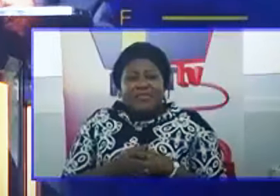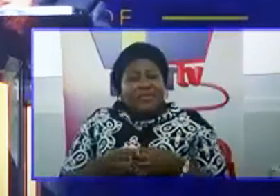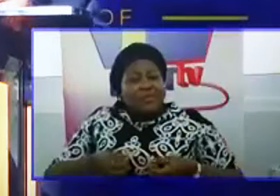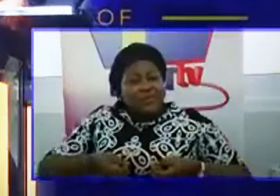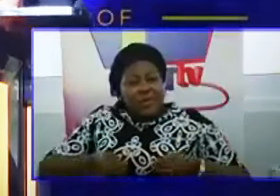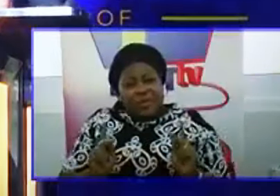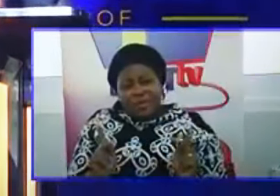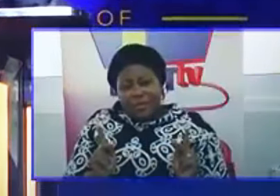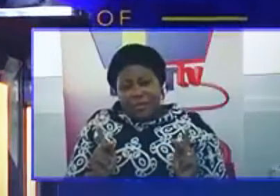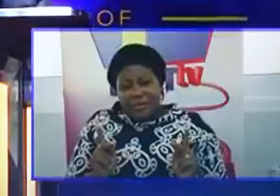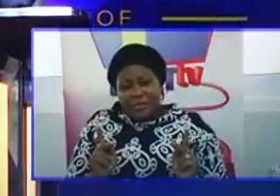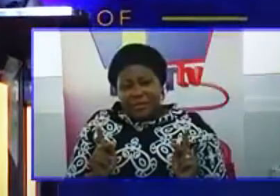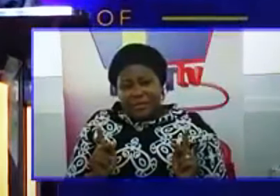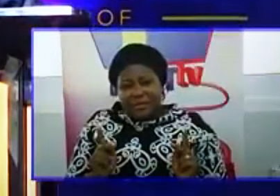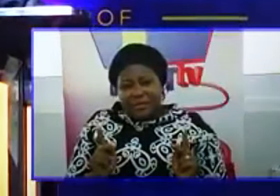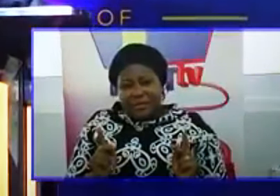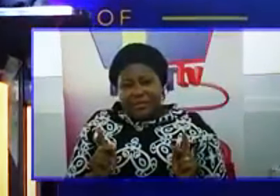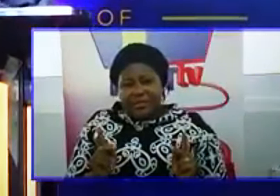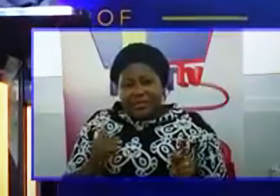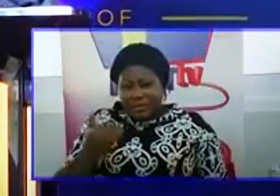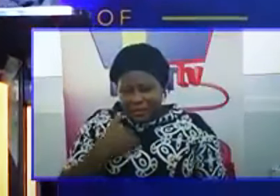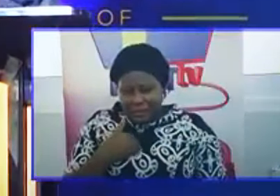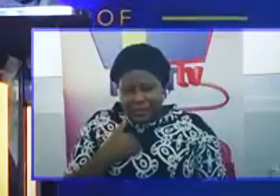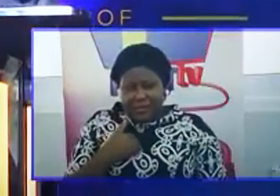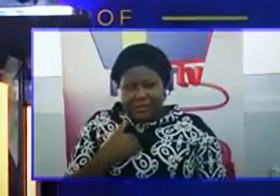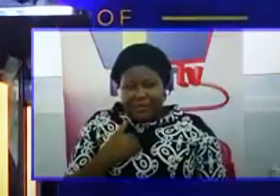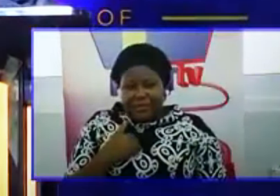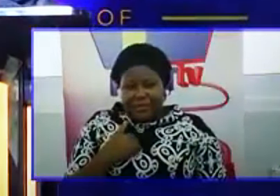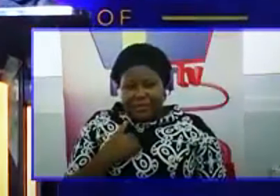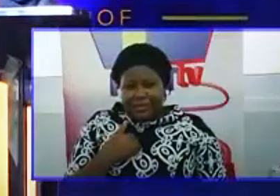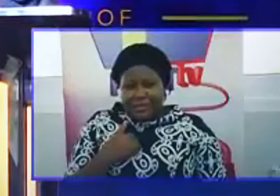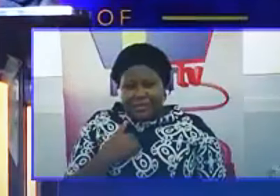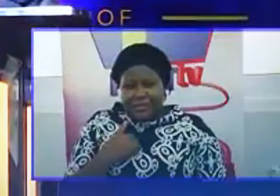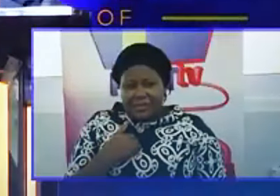Opportunity they had